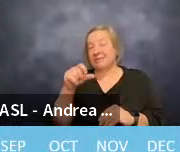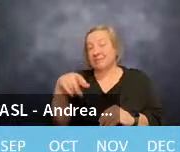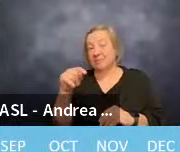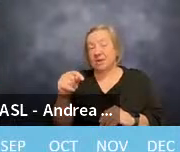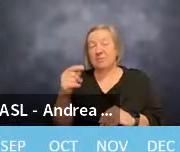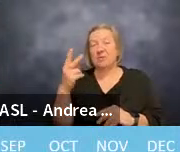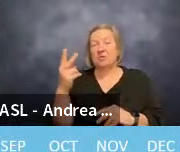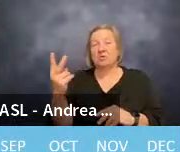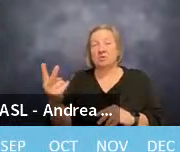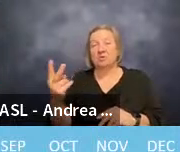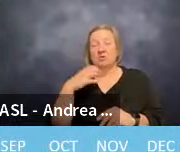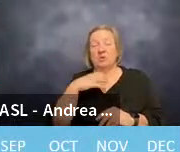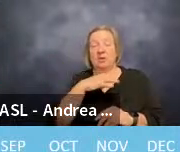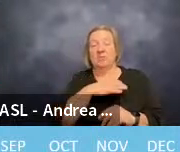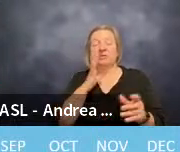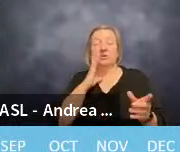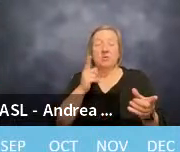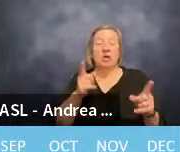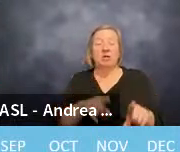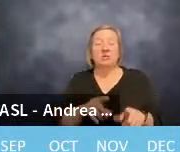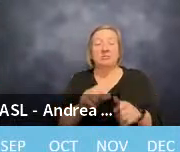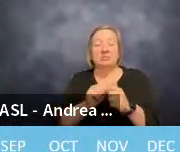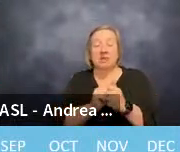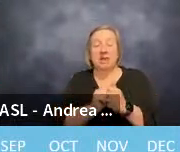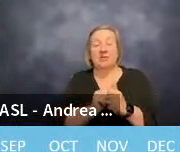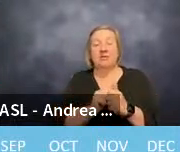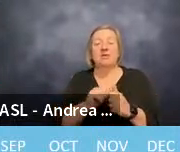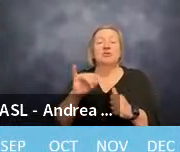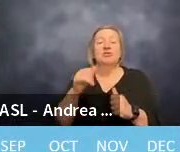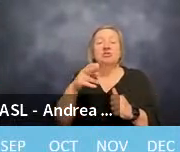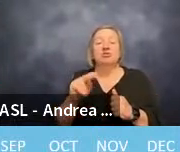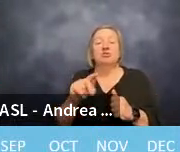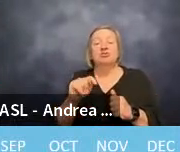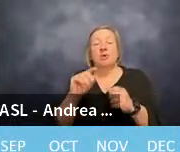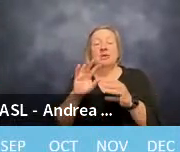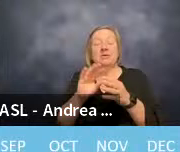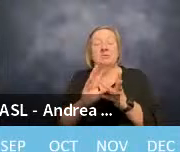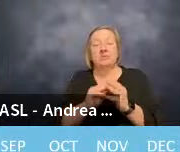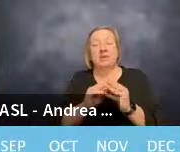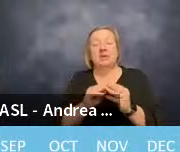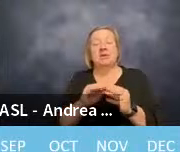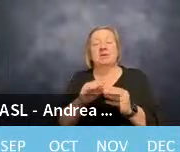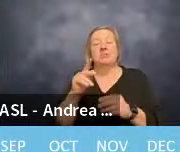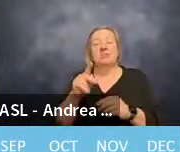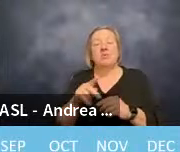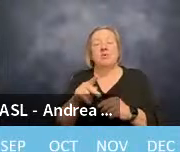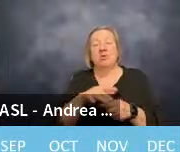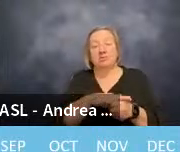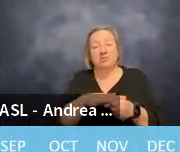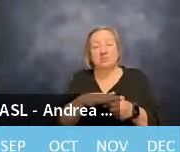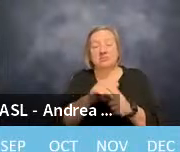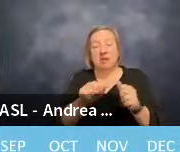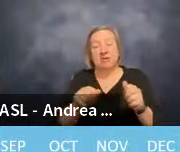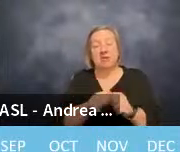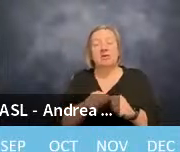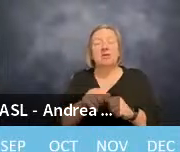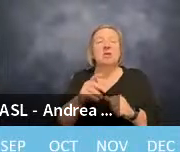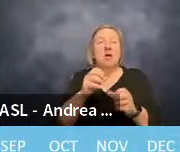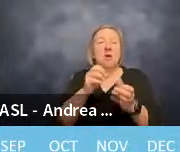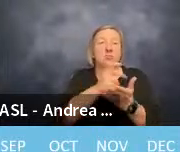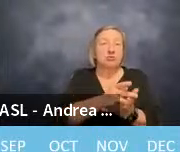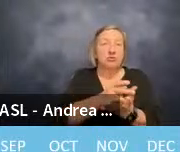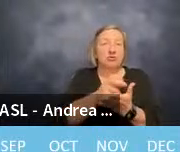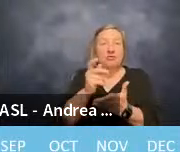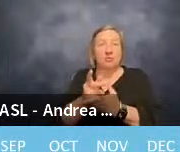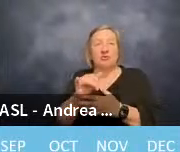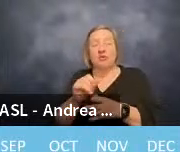commissions are going to come together, likely in a joint meeting in the Vancouver-Portland metro region, and actually approve those scenarios so that they